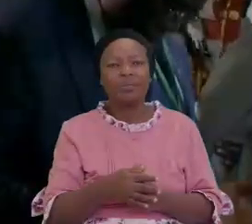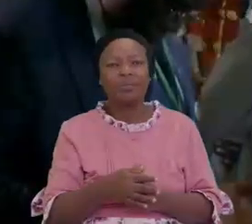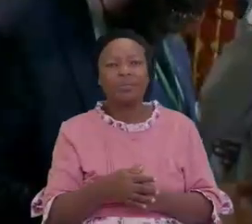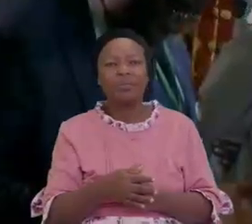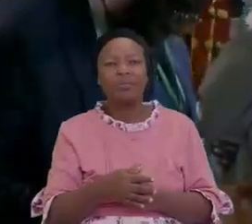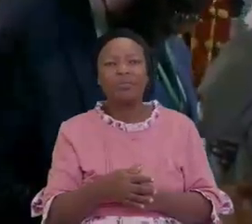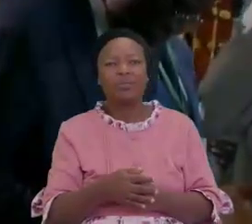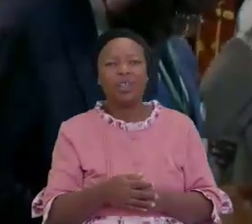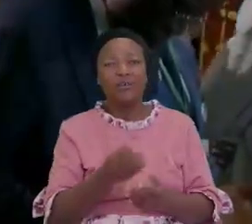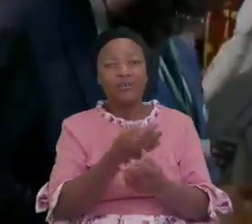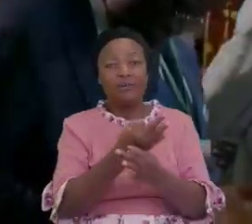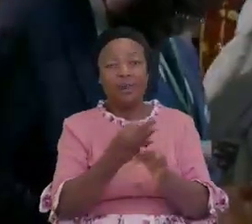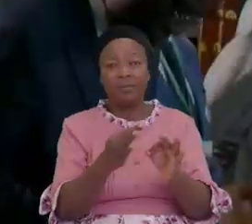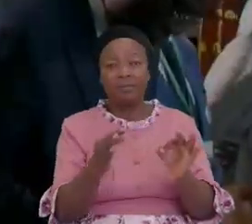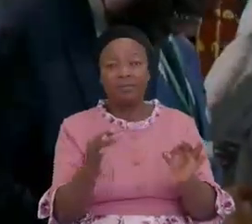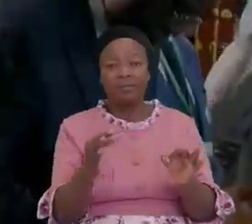Free.